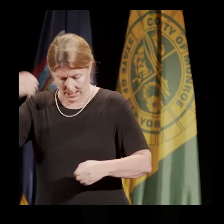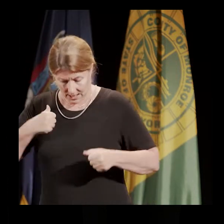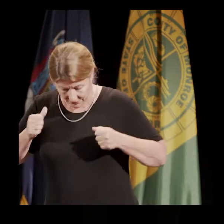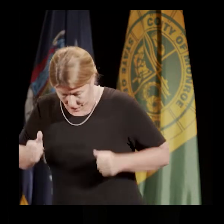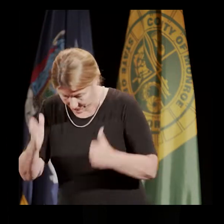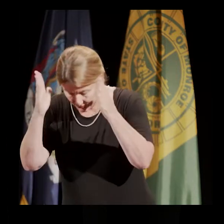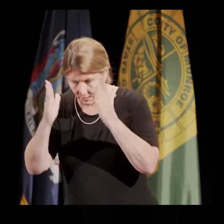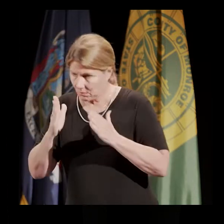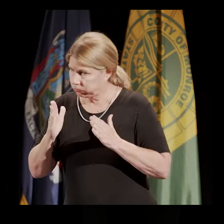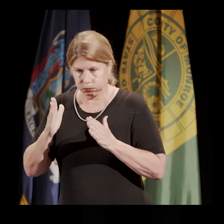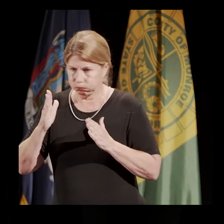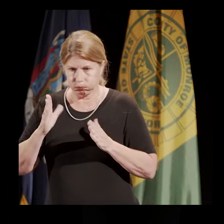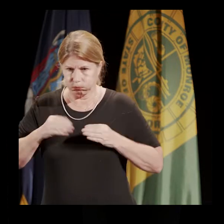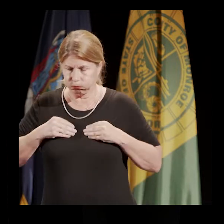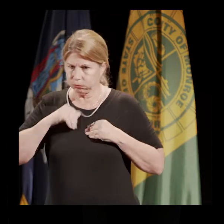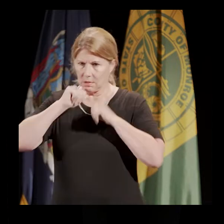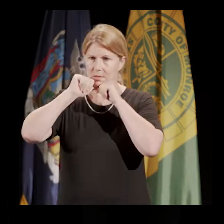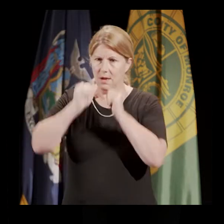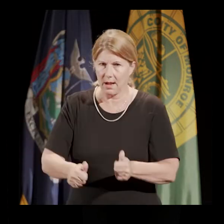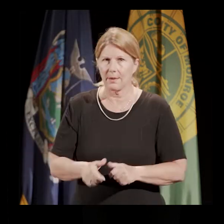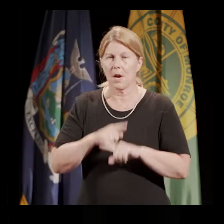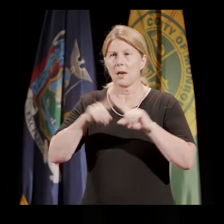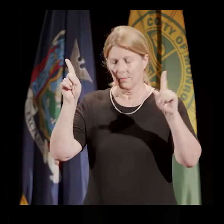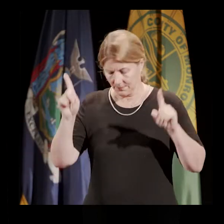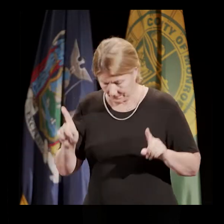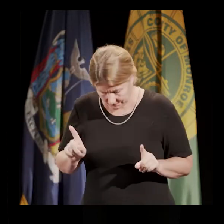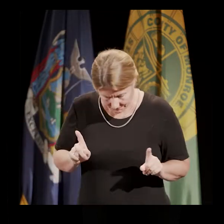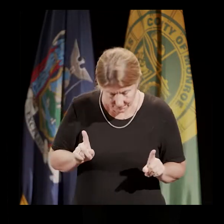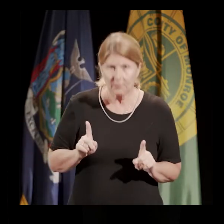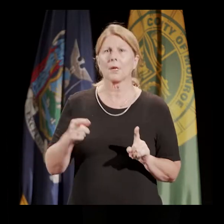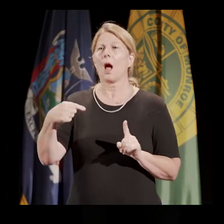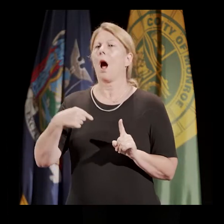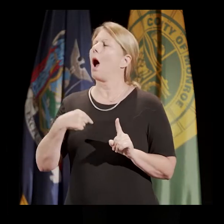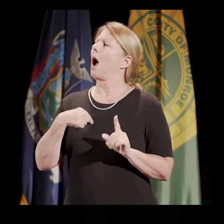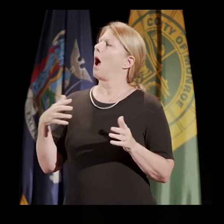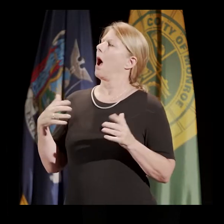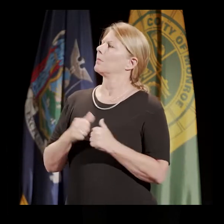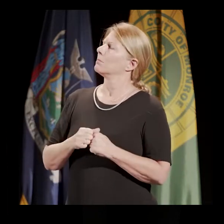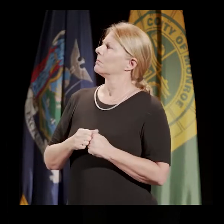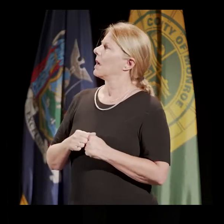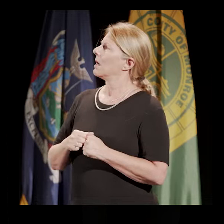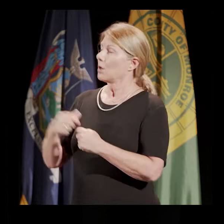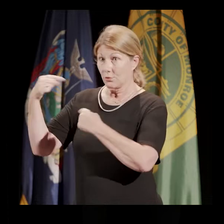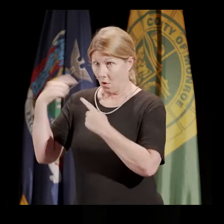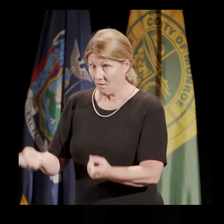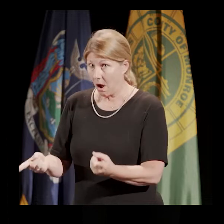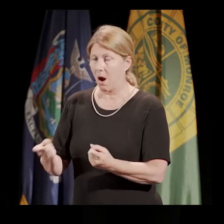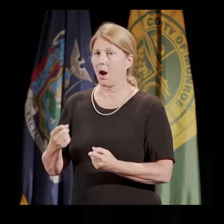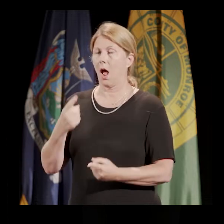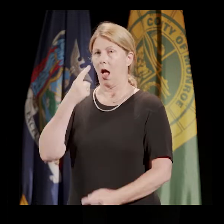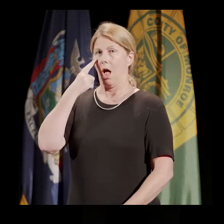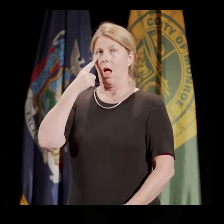completely unacceptable. But you know what? I have seen so far,